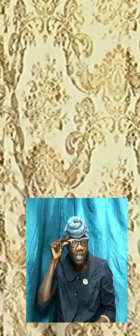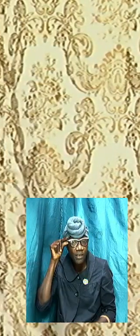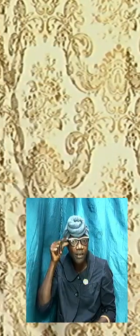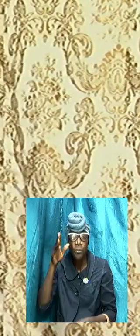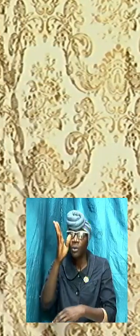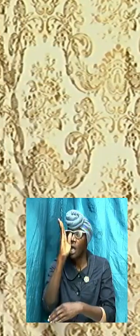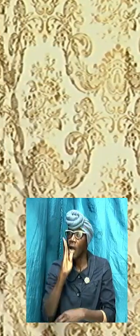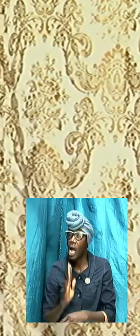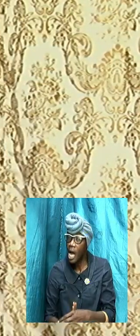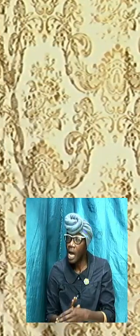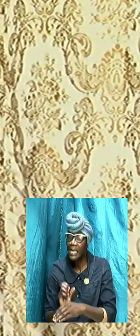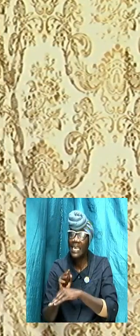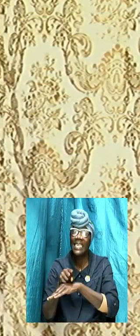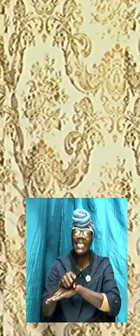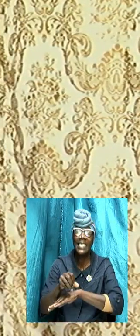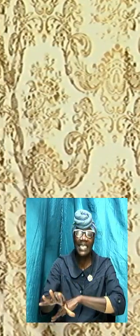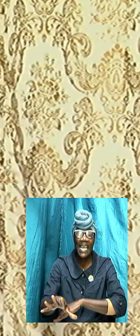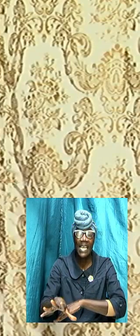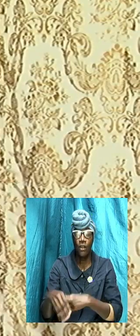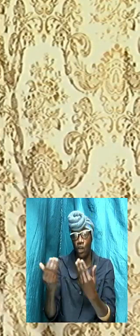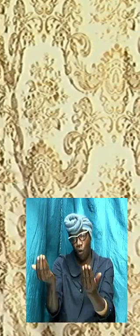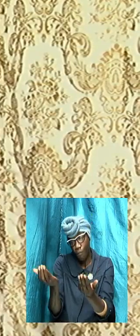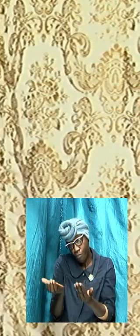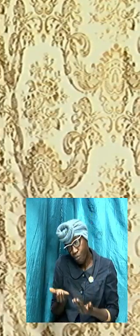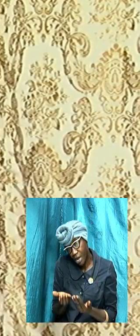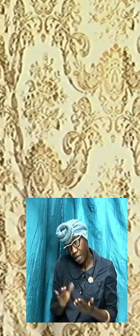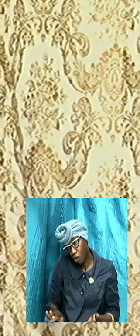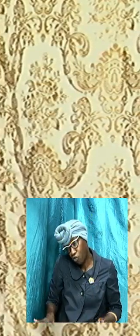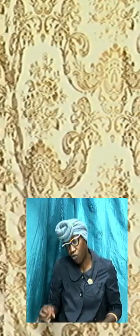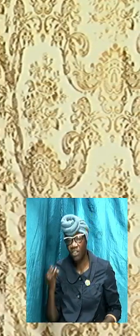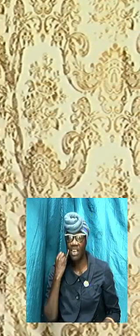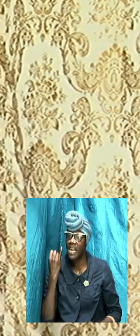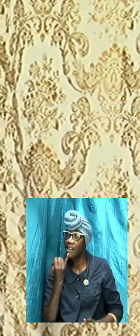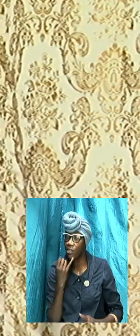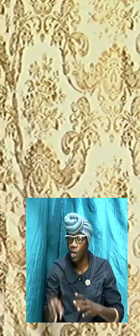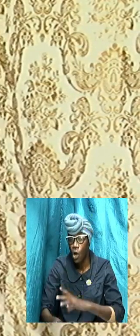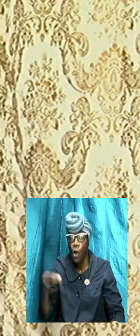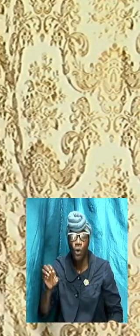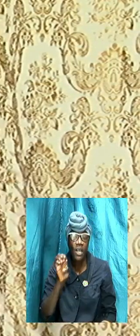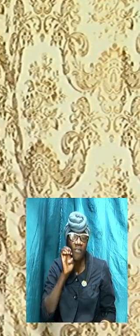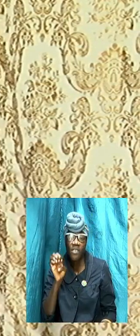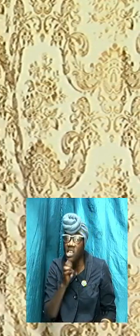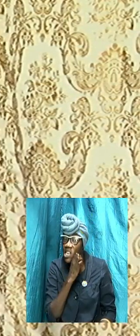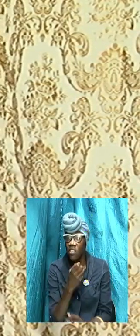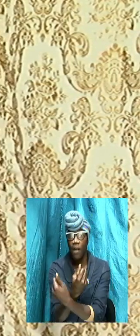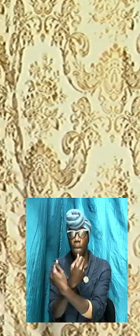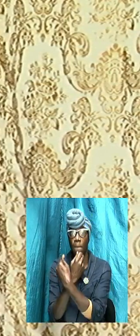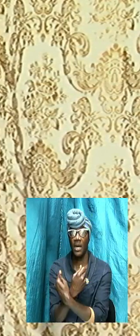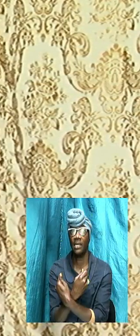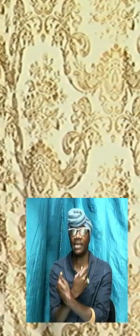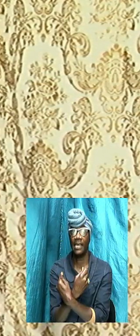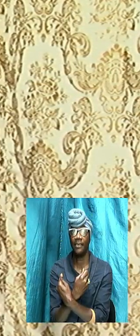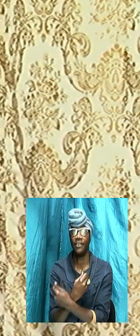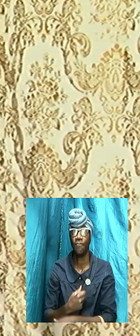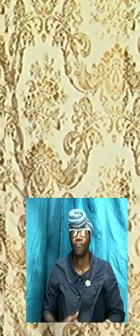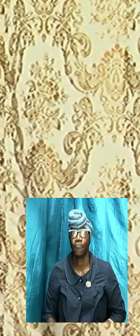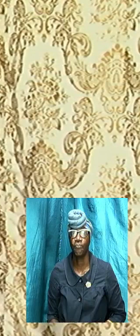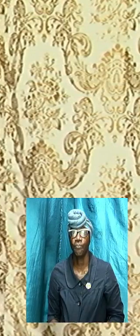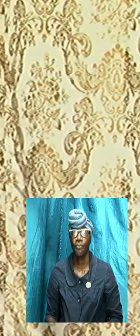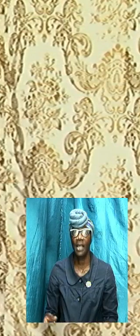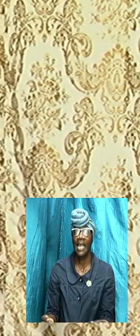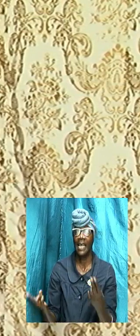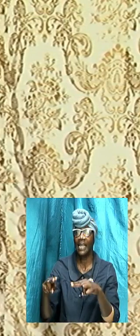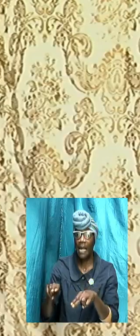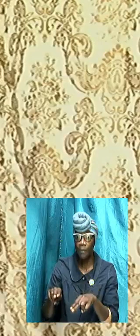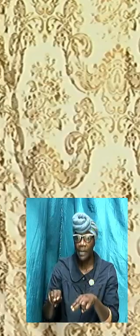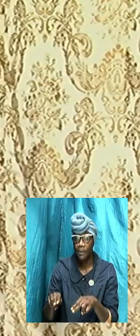sent, amen, to bring the children of Israel out of Egypt's bondage. Praise God. And it so happened that we